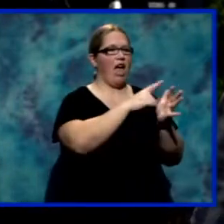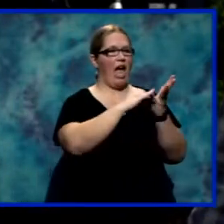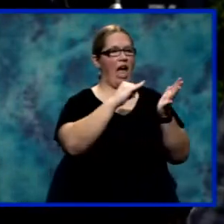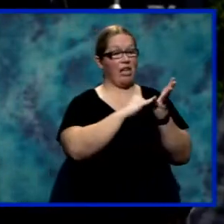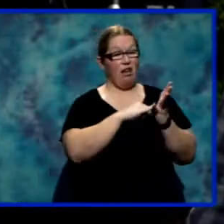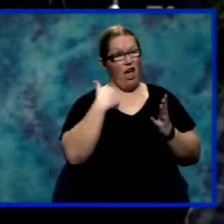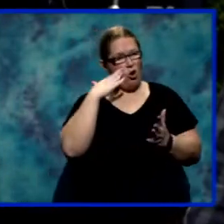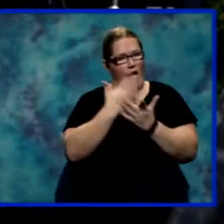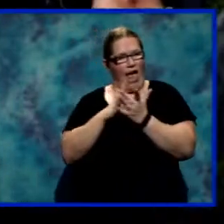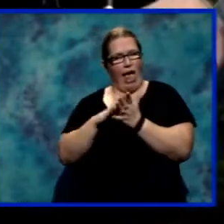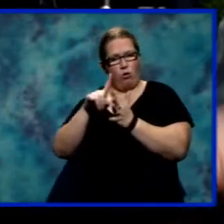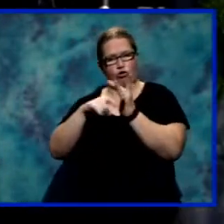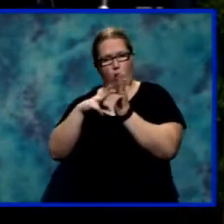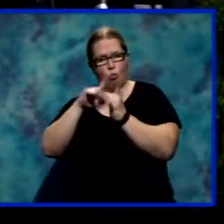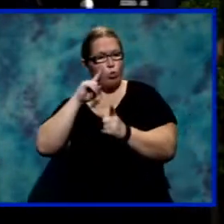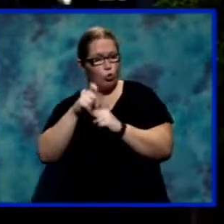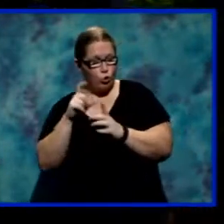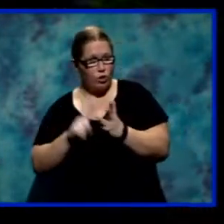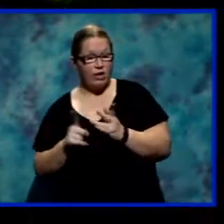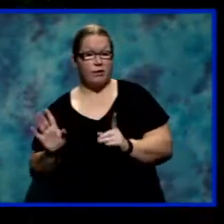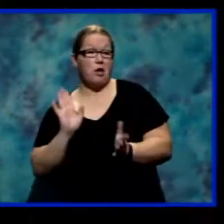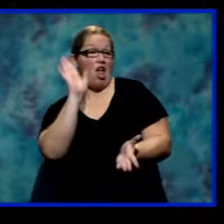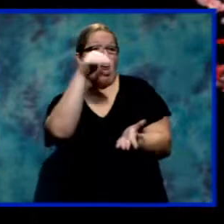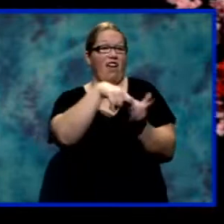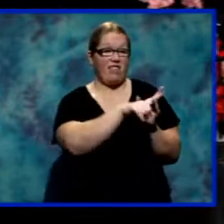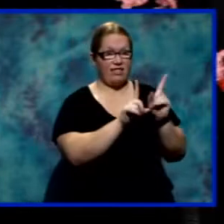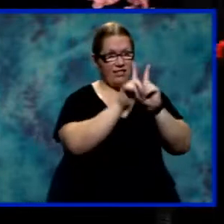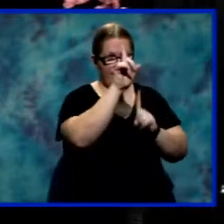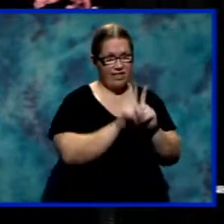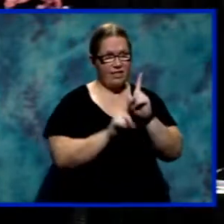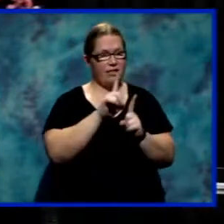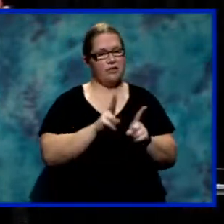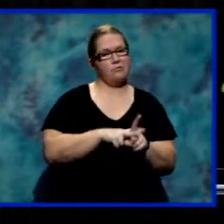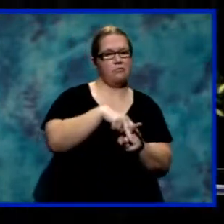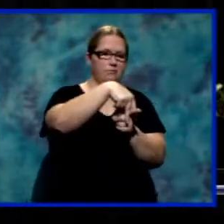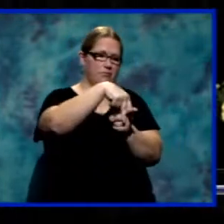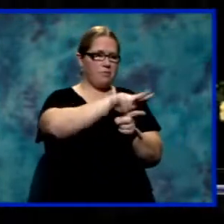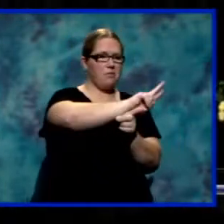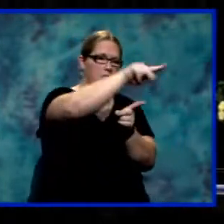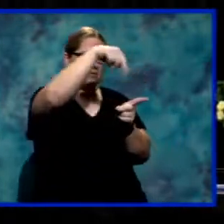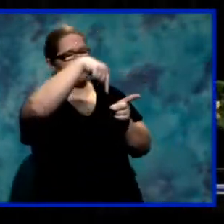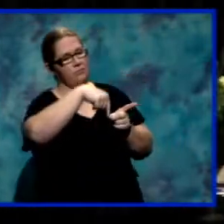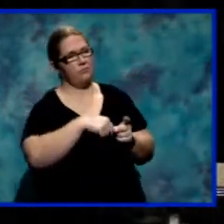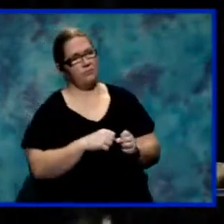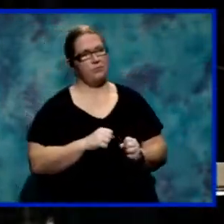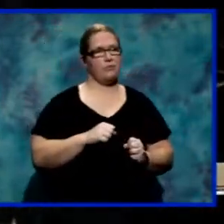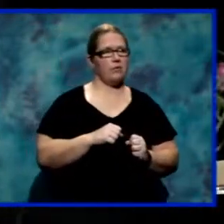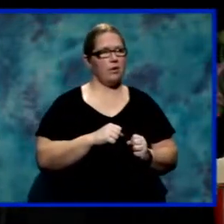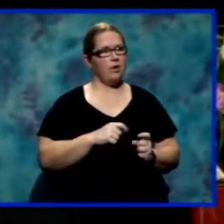was going to do it. But he gets to the city, amazing. He gets down off his horse, and his friends and supporters saw him and